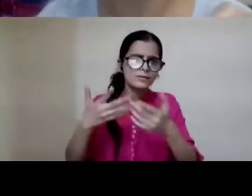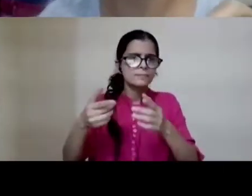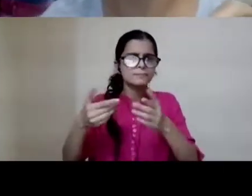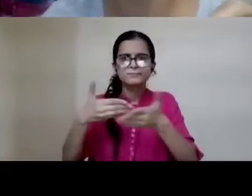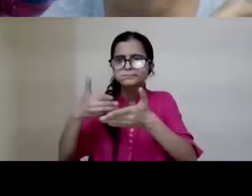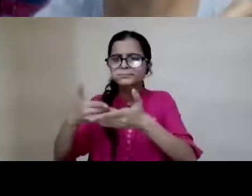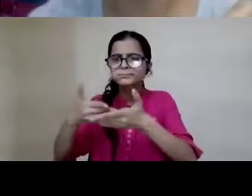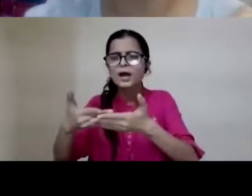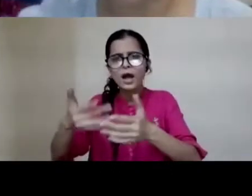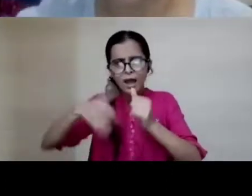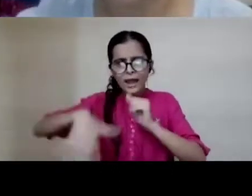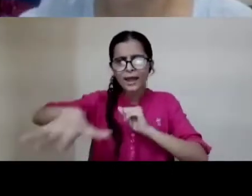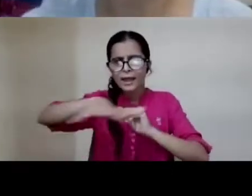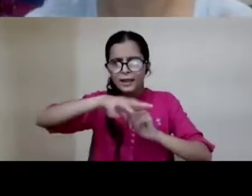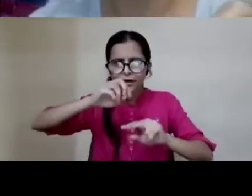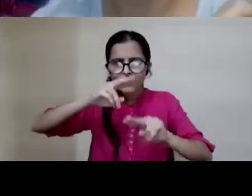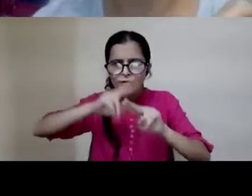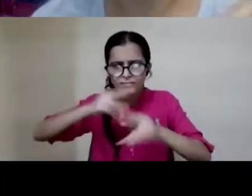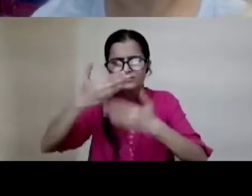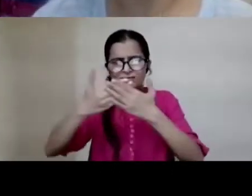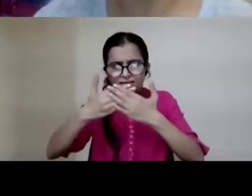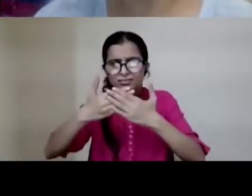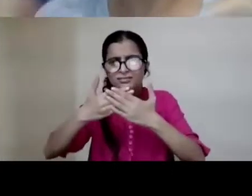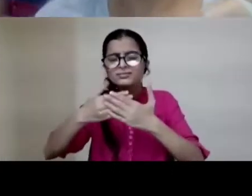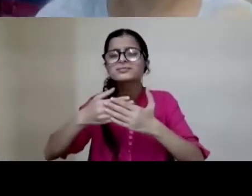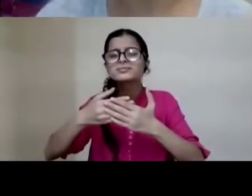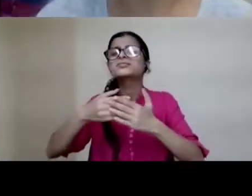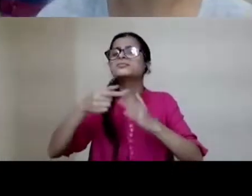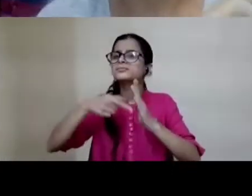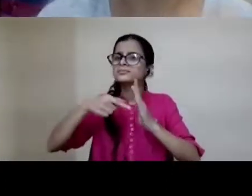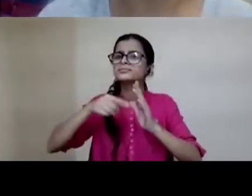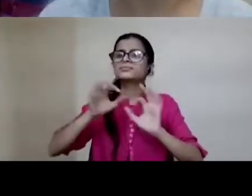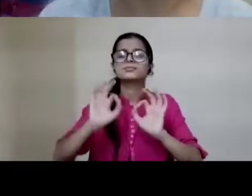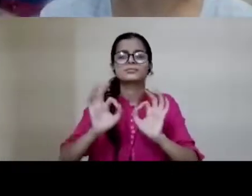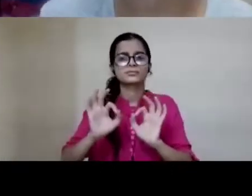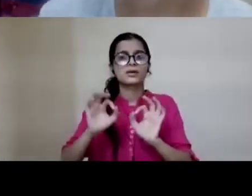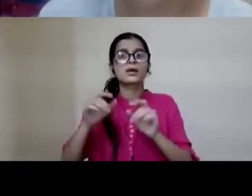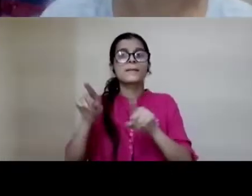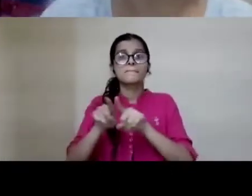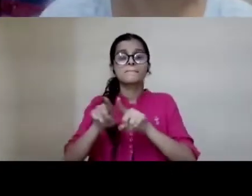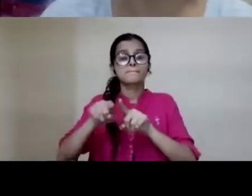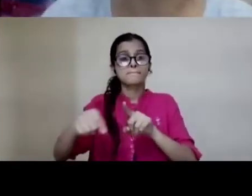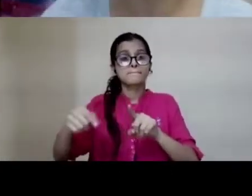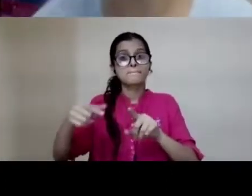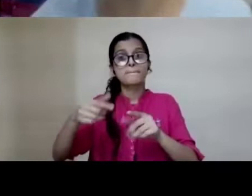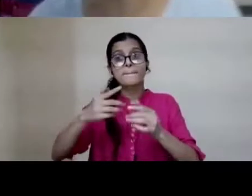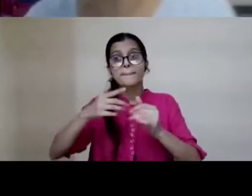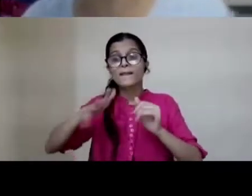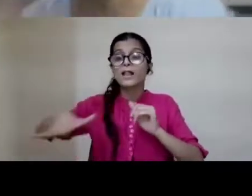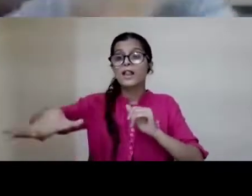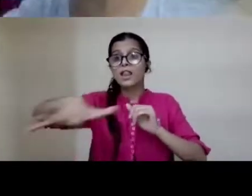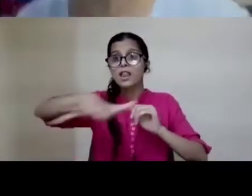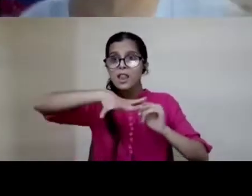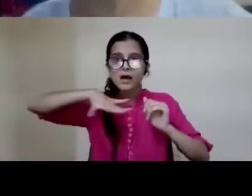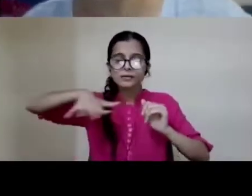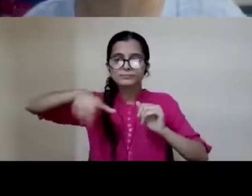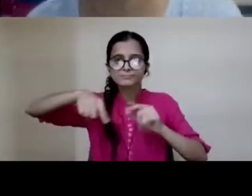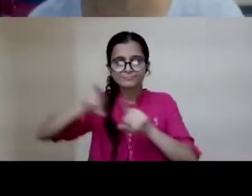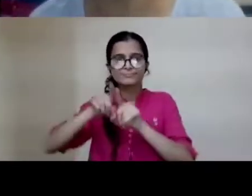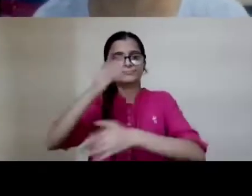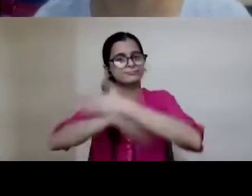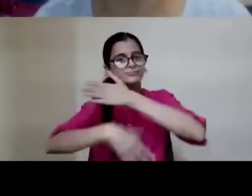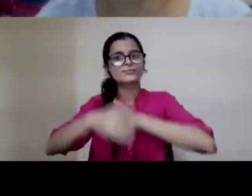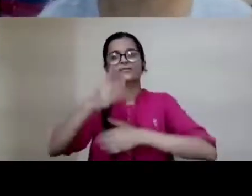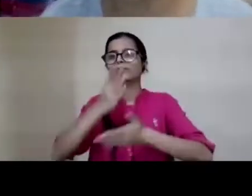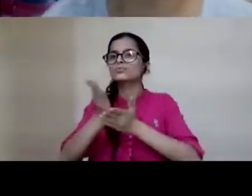It's a large area of application. And a large part of that application happens to as much to disability as it happens